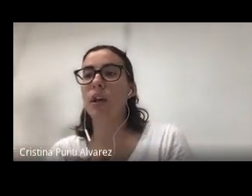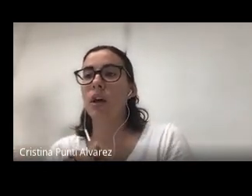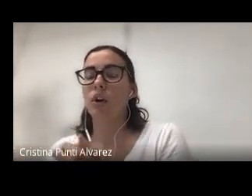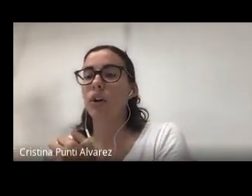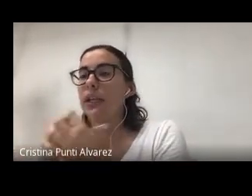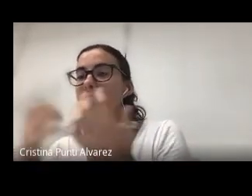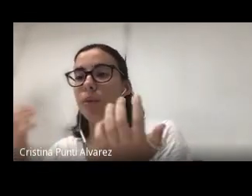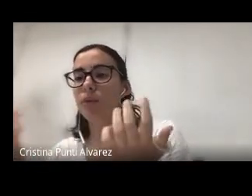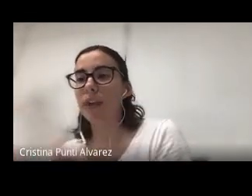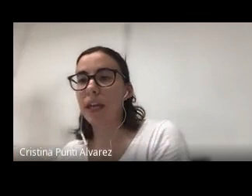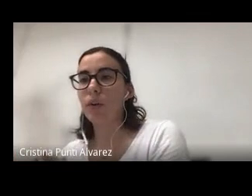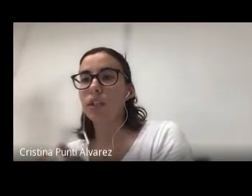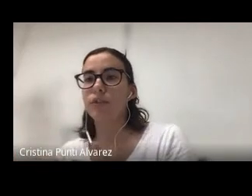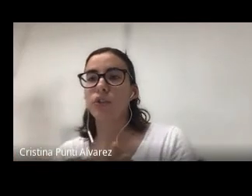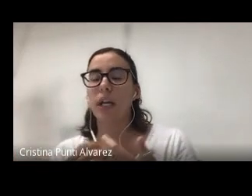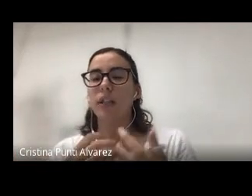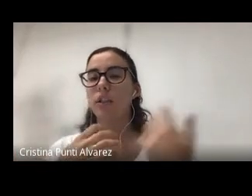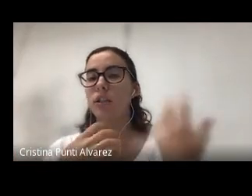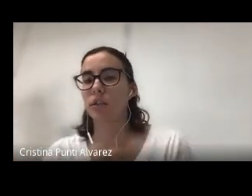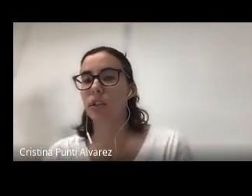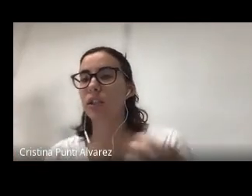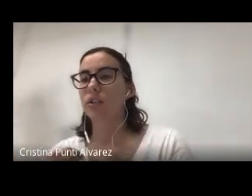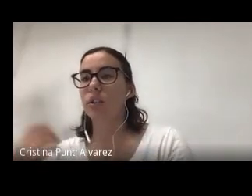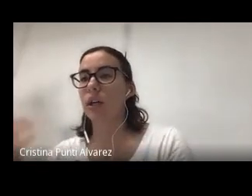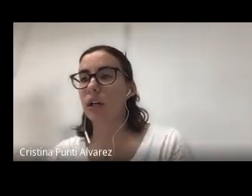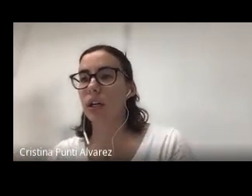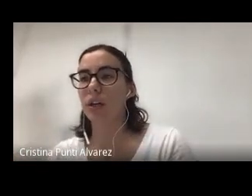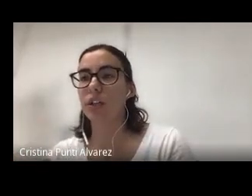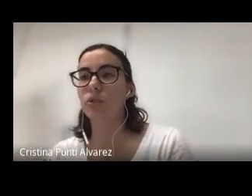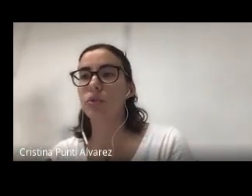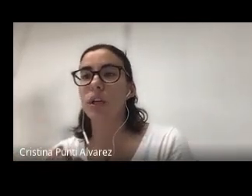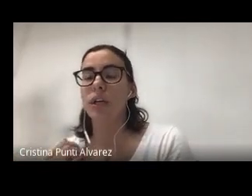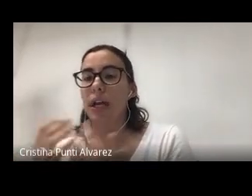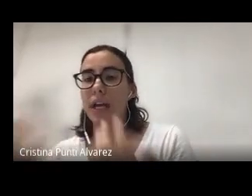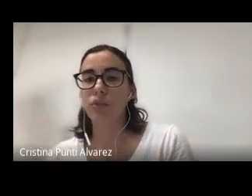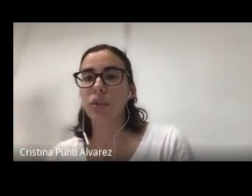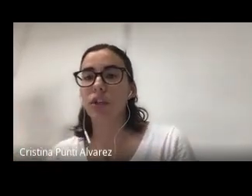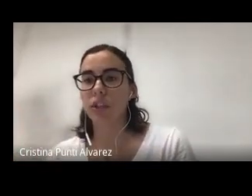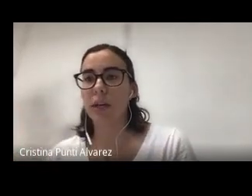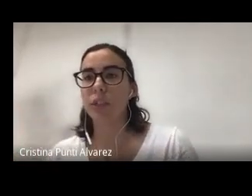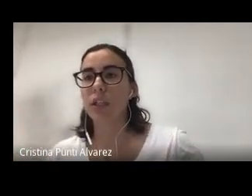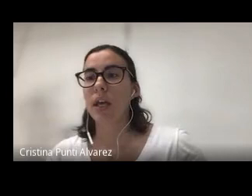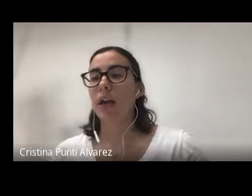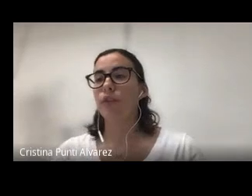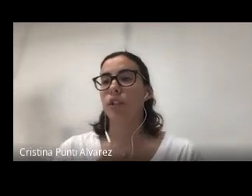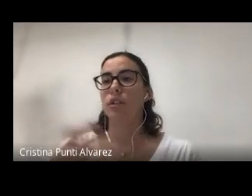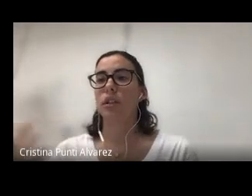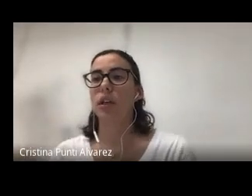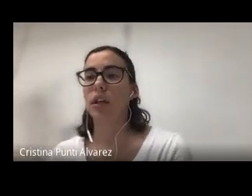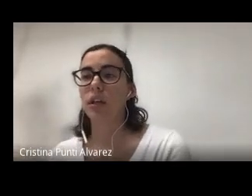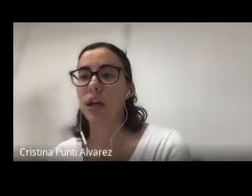simple, or any type of language functionality such as a translator, a learning tool, are usually not adapted. And